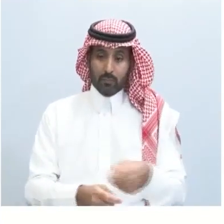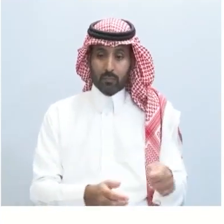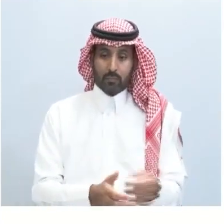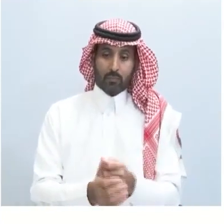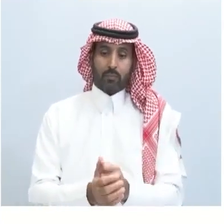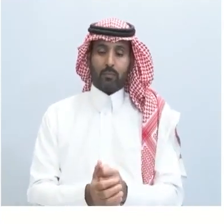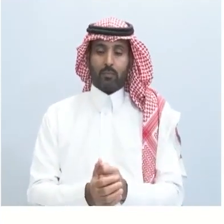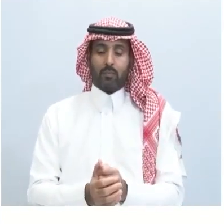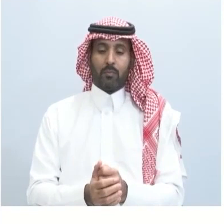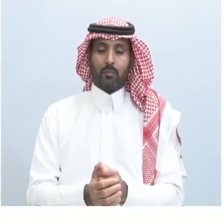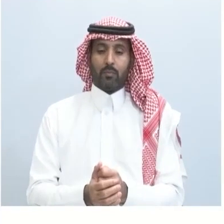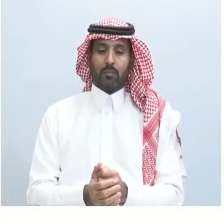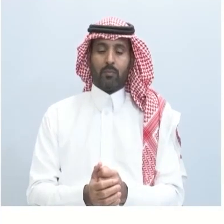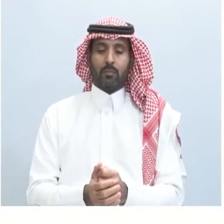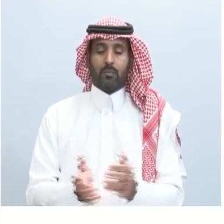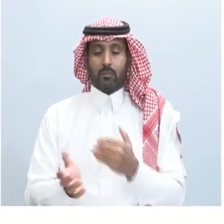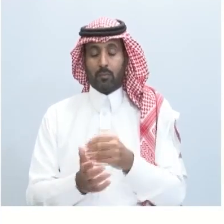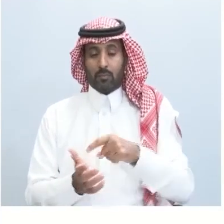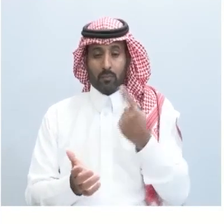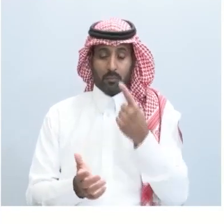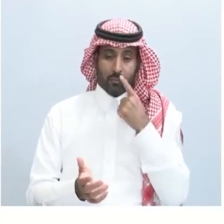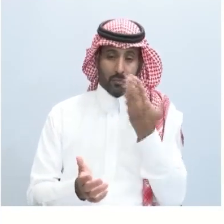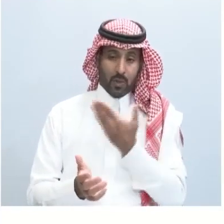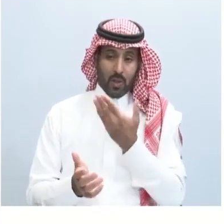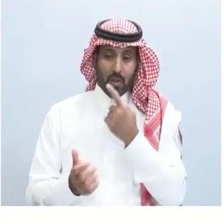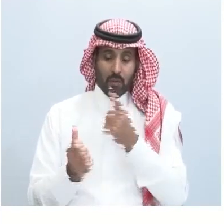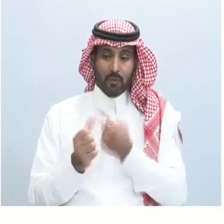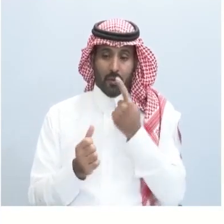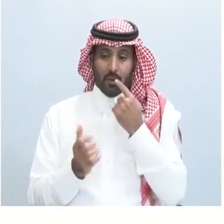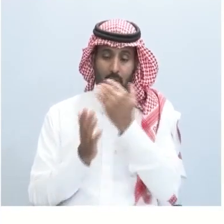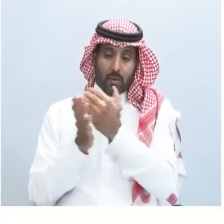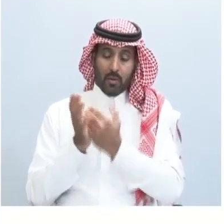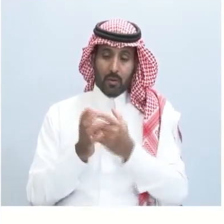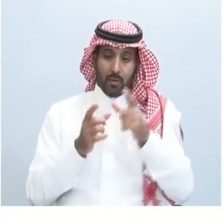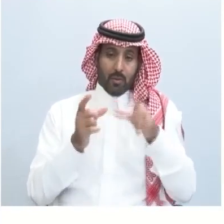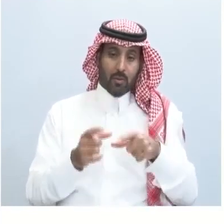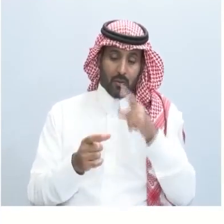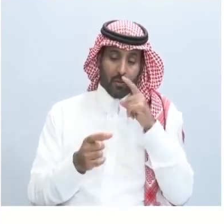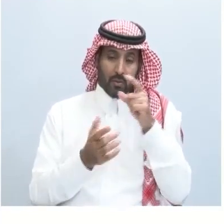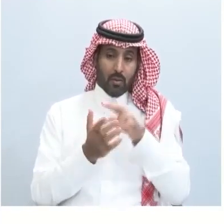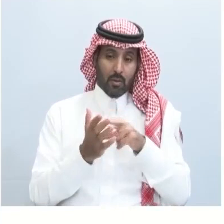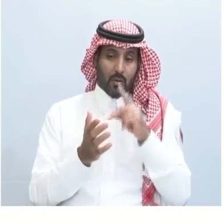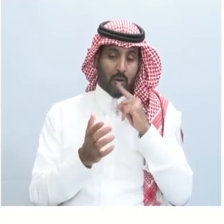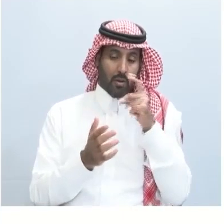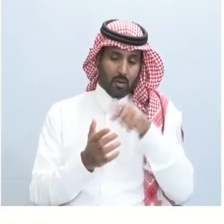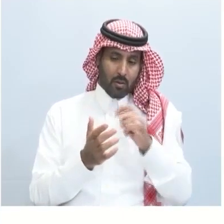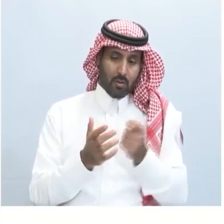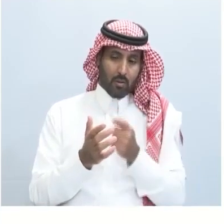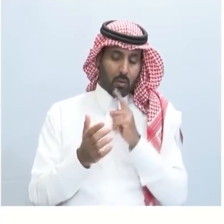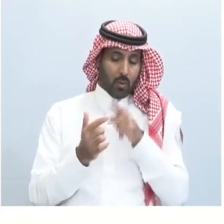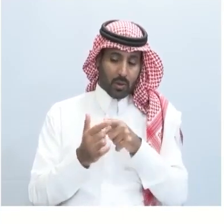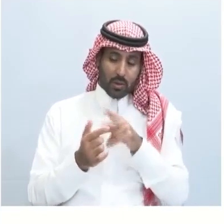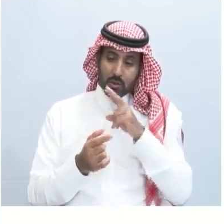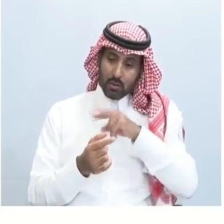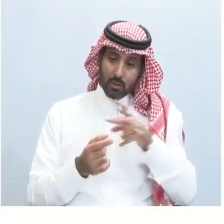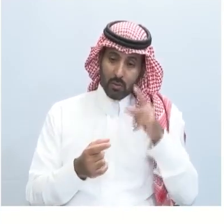in the other team's net. So number one, read the first part of the text and label the different parts of the ice